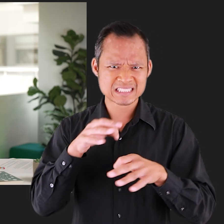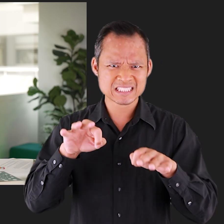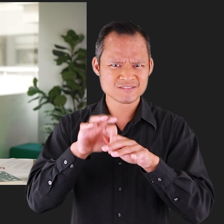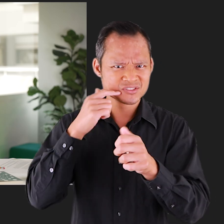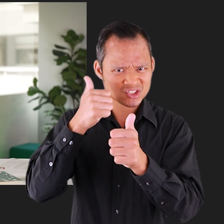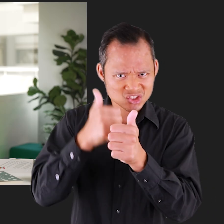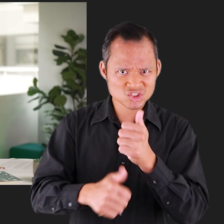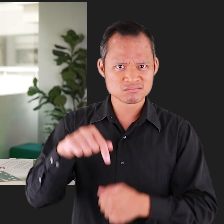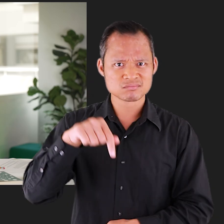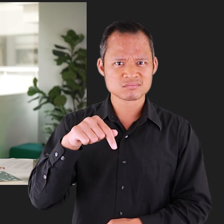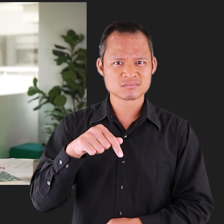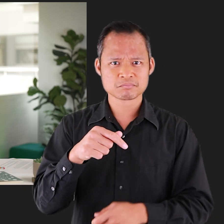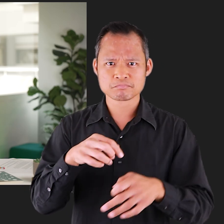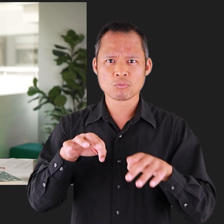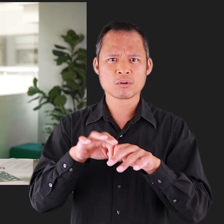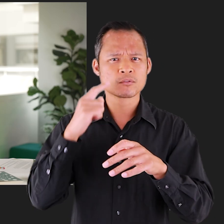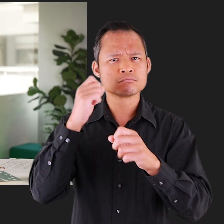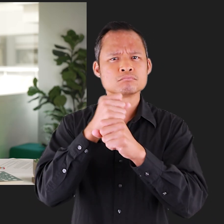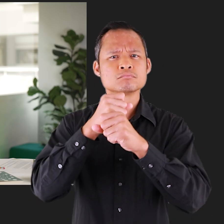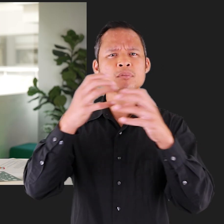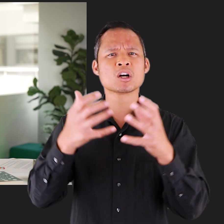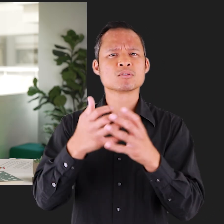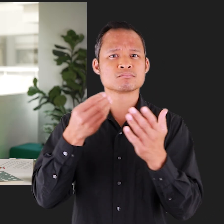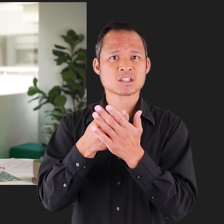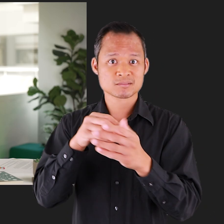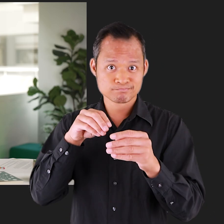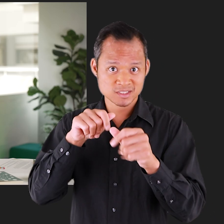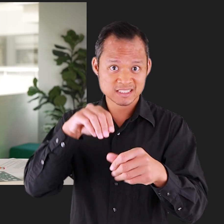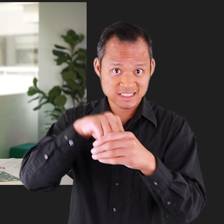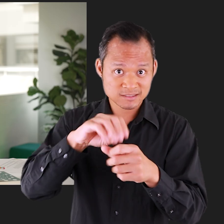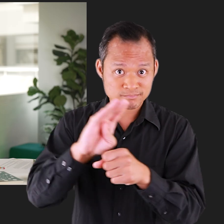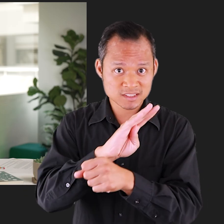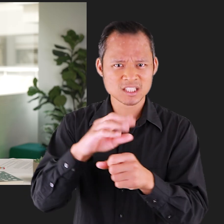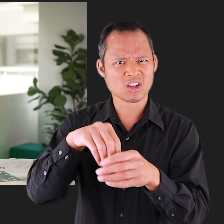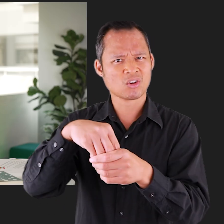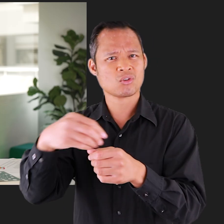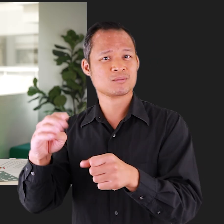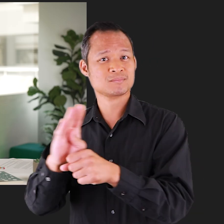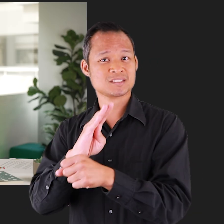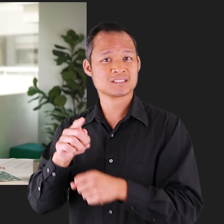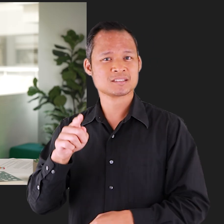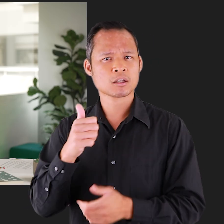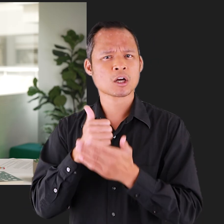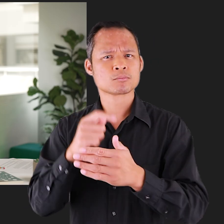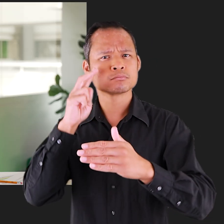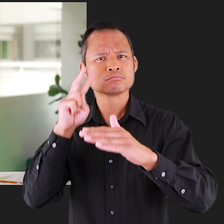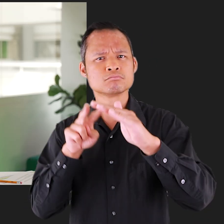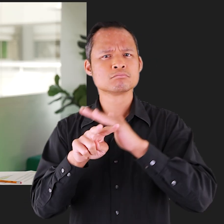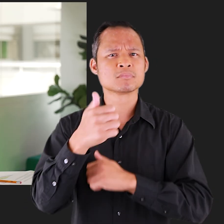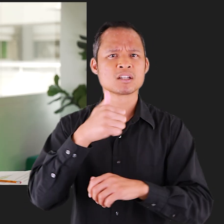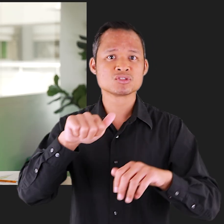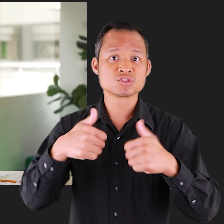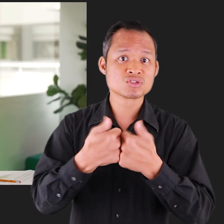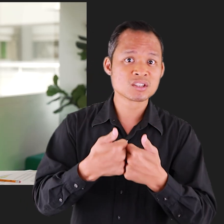is crucial for every entrepreneur because it provides a clear picture of how much money moves in and moves out of the business. It